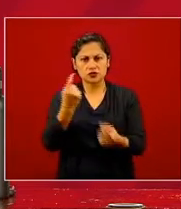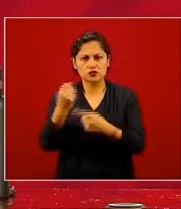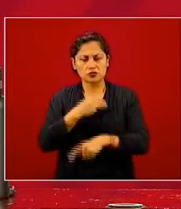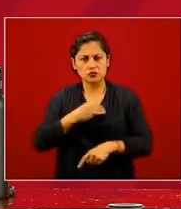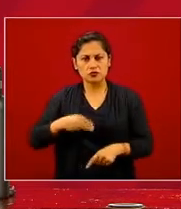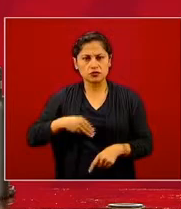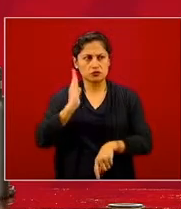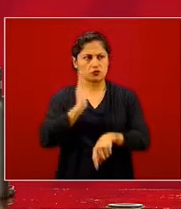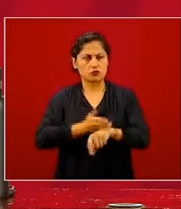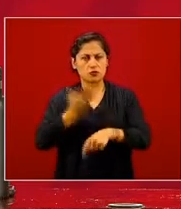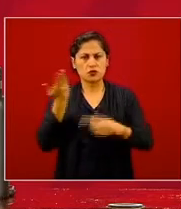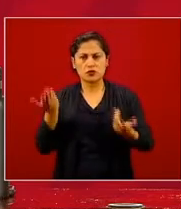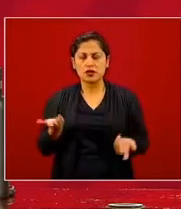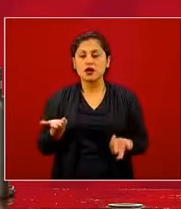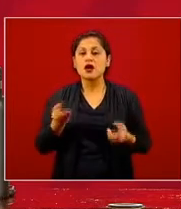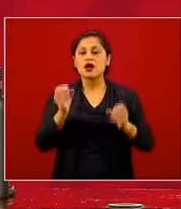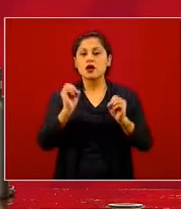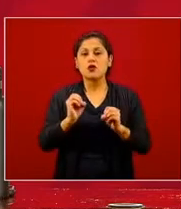by